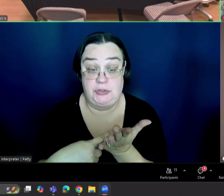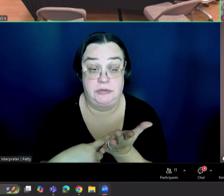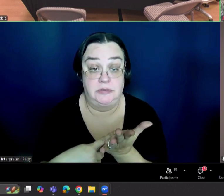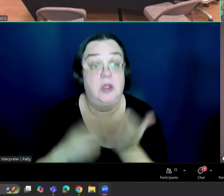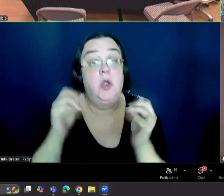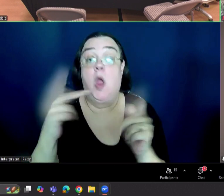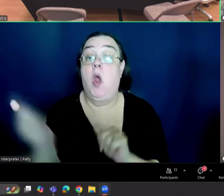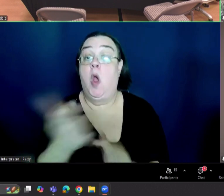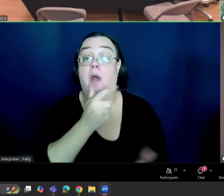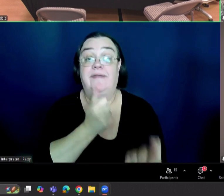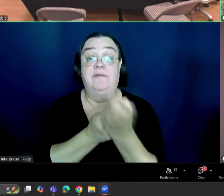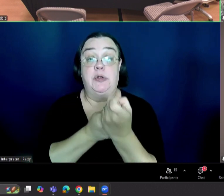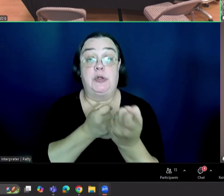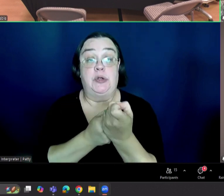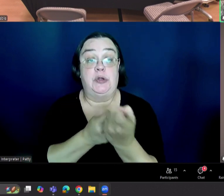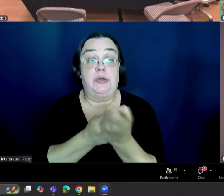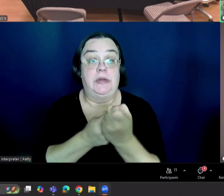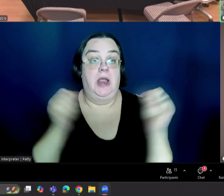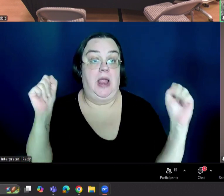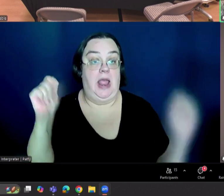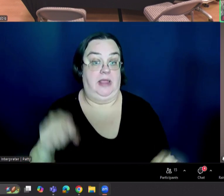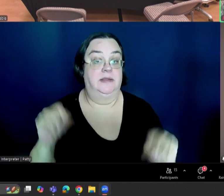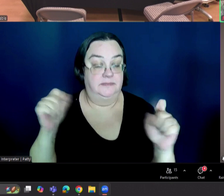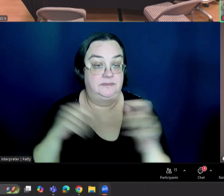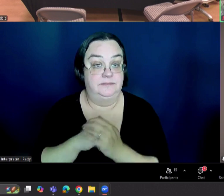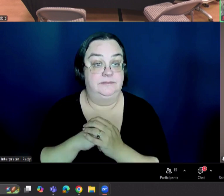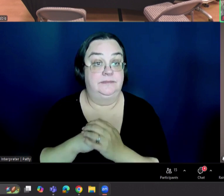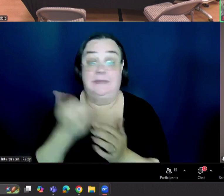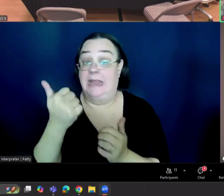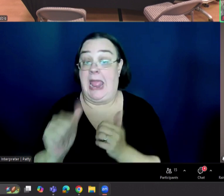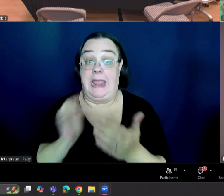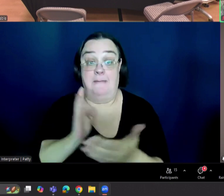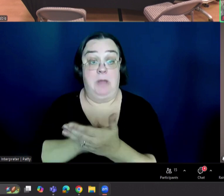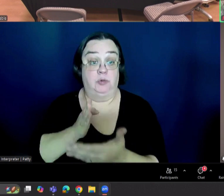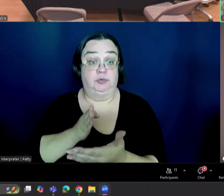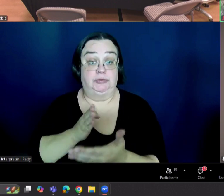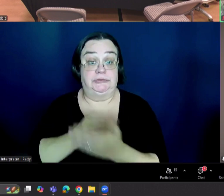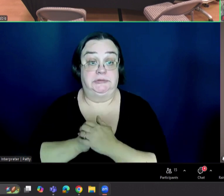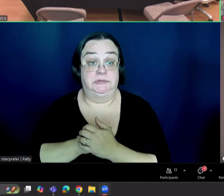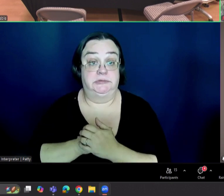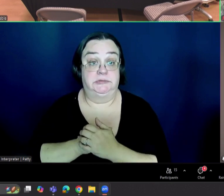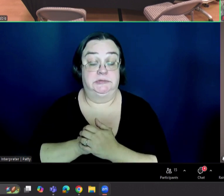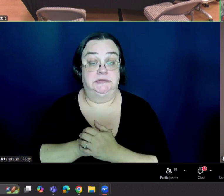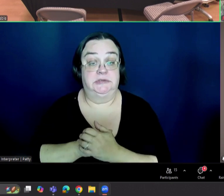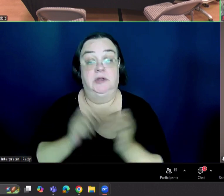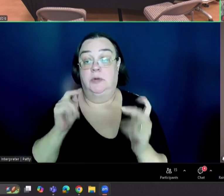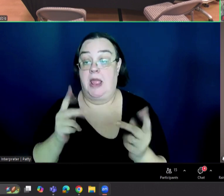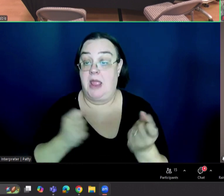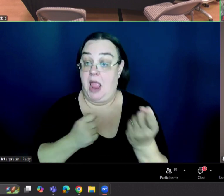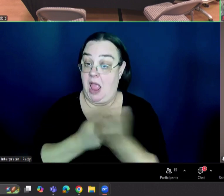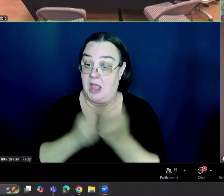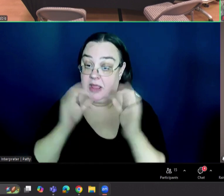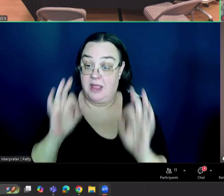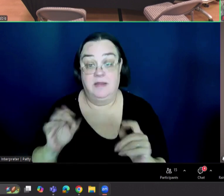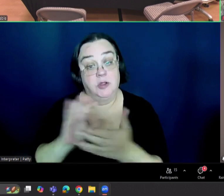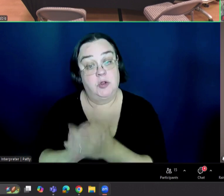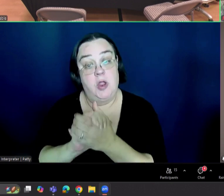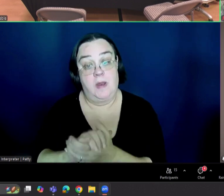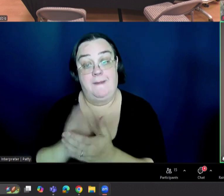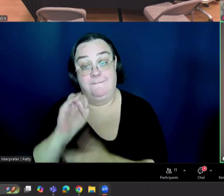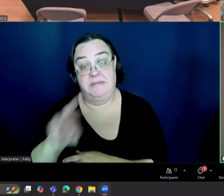those in favor? Aye. Aye. Any opposed? All right, the ayes have it. Congratulations, Mr.